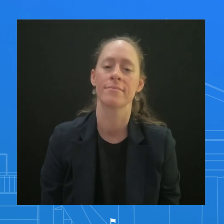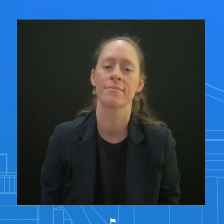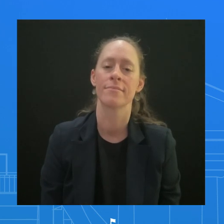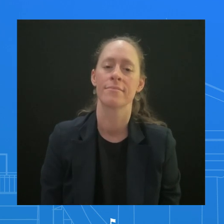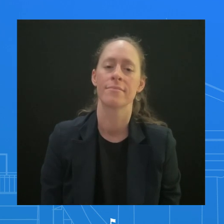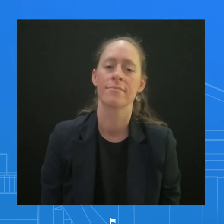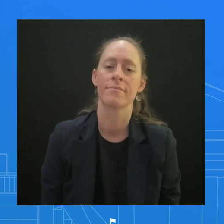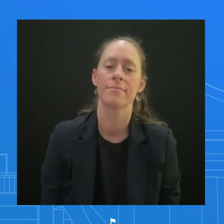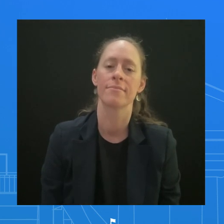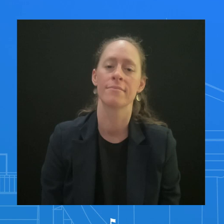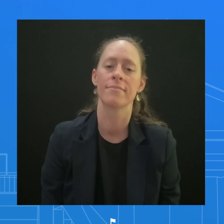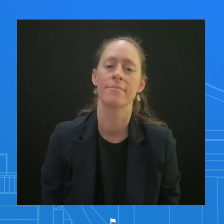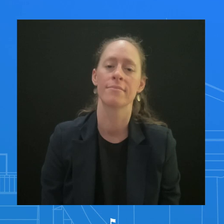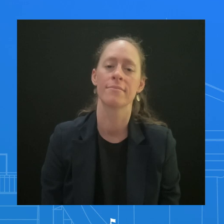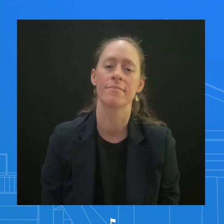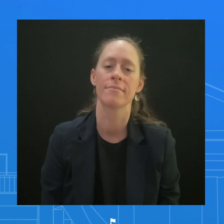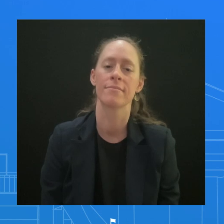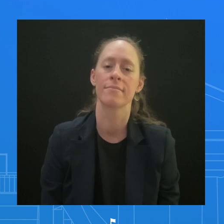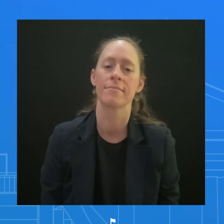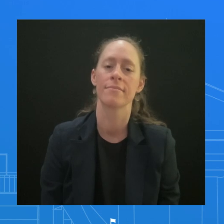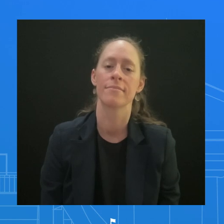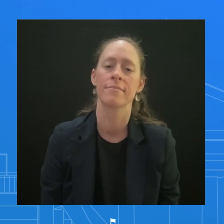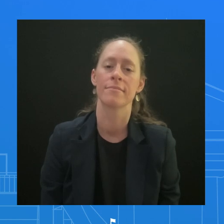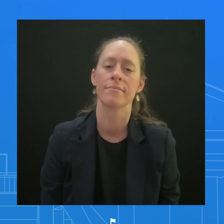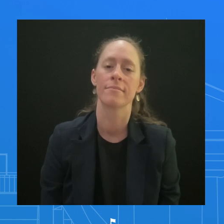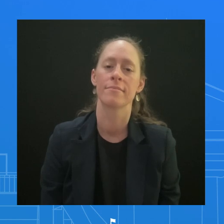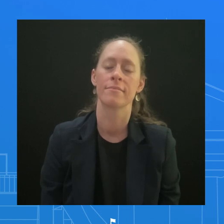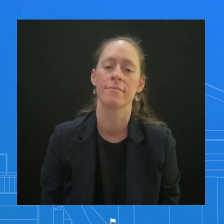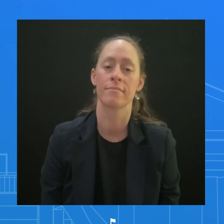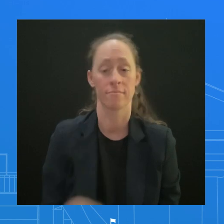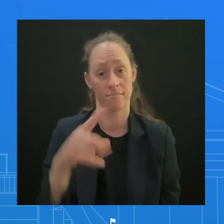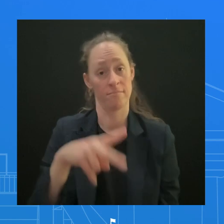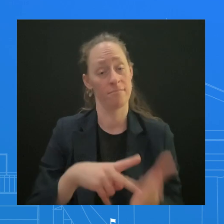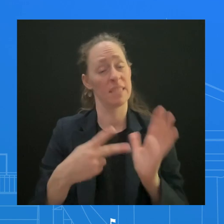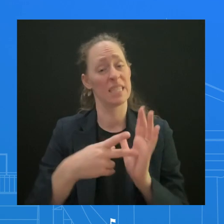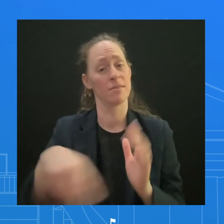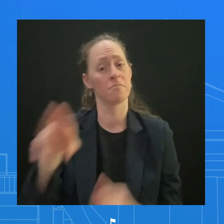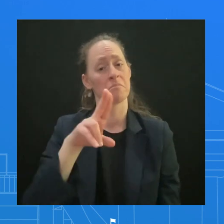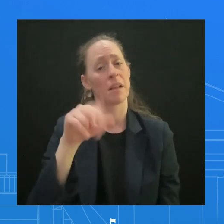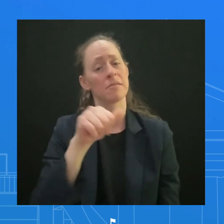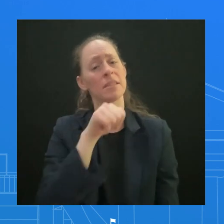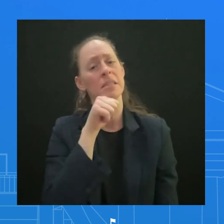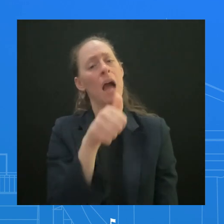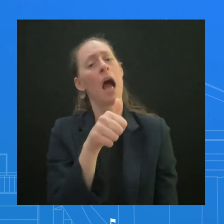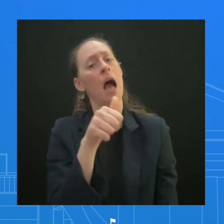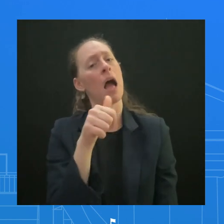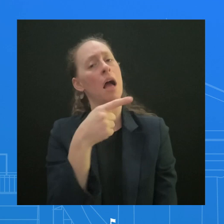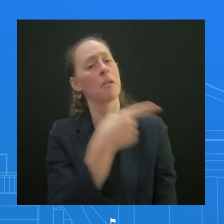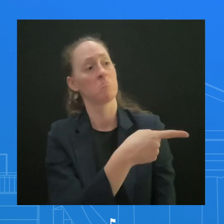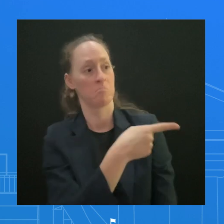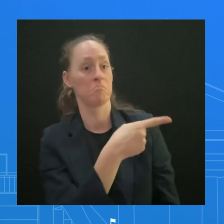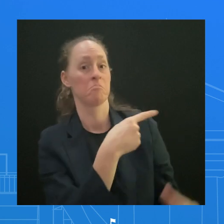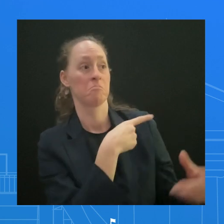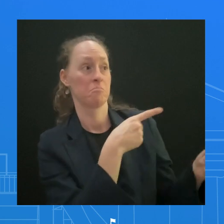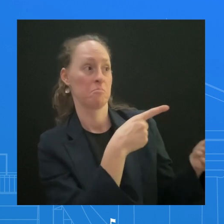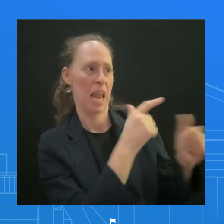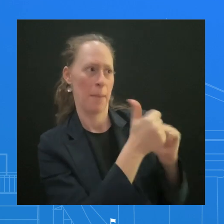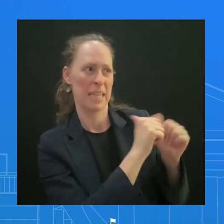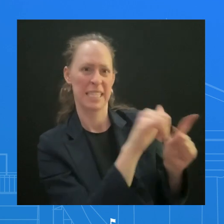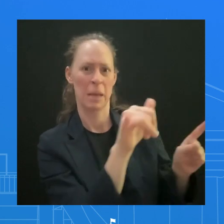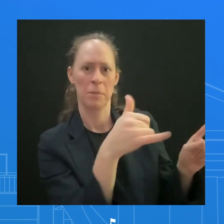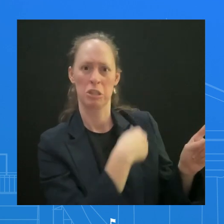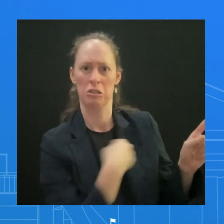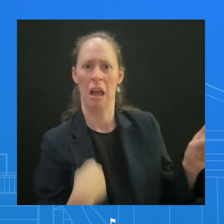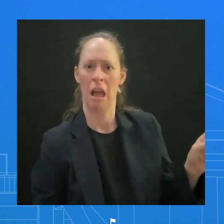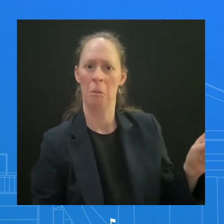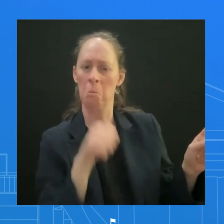any role in its overall competition against China. I didn't say that. I said that we're not viewing